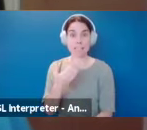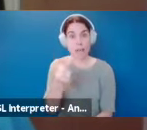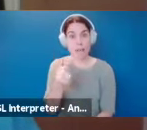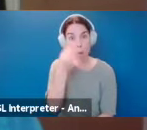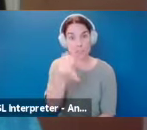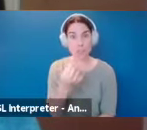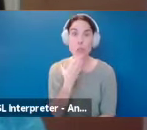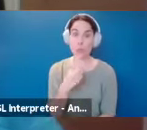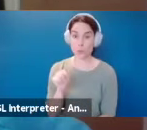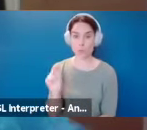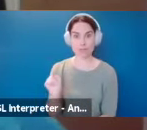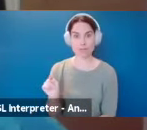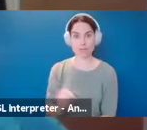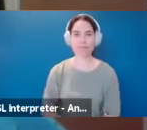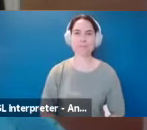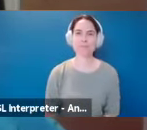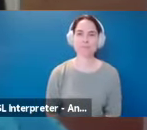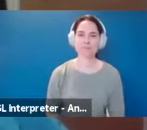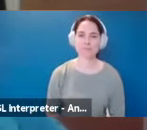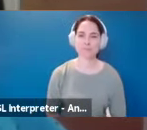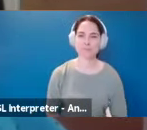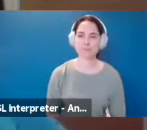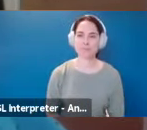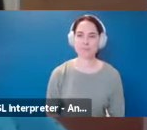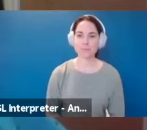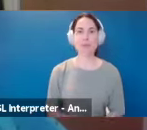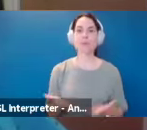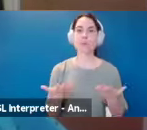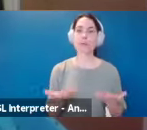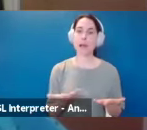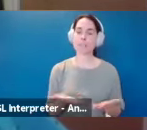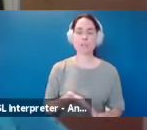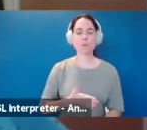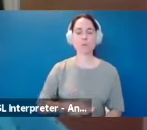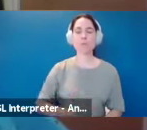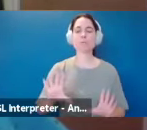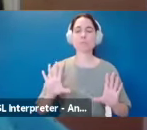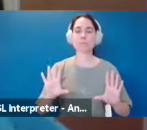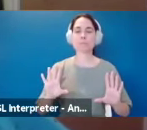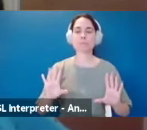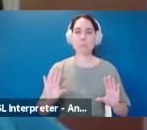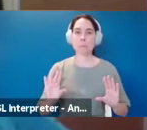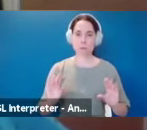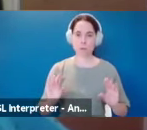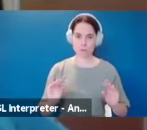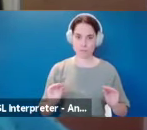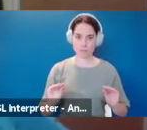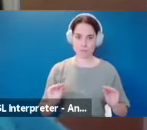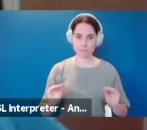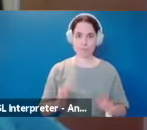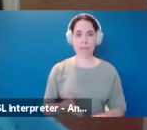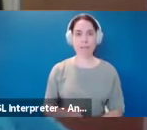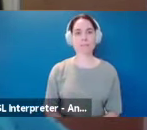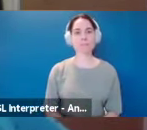So let me just take a pause. I just acknowledge some